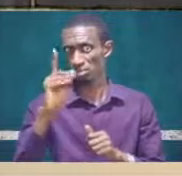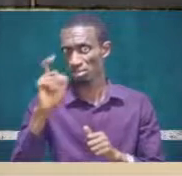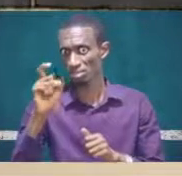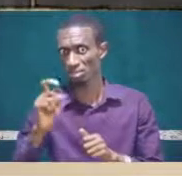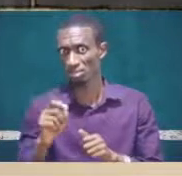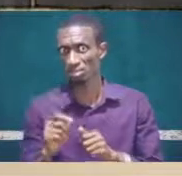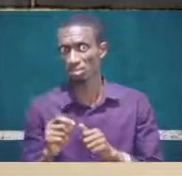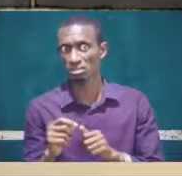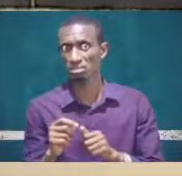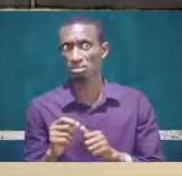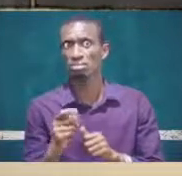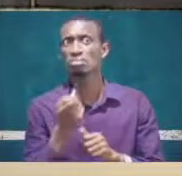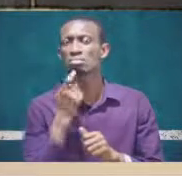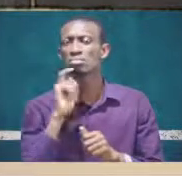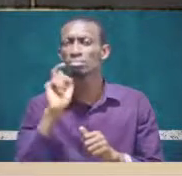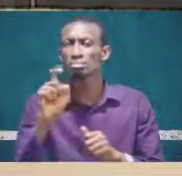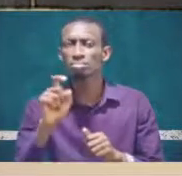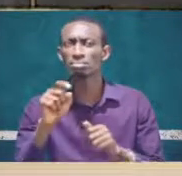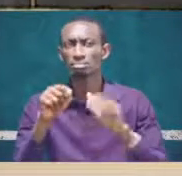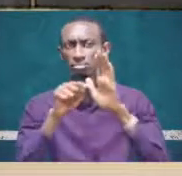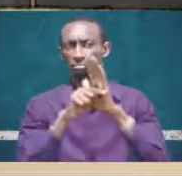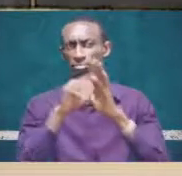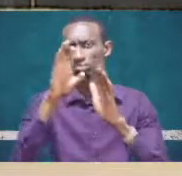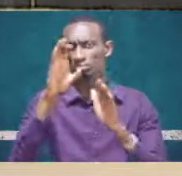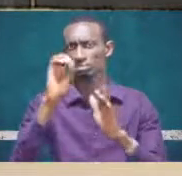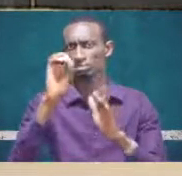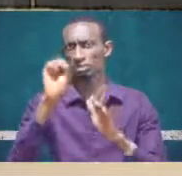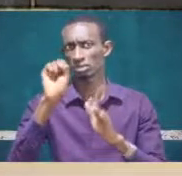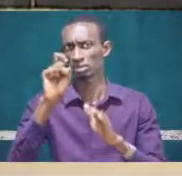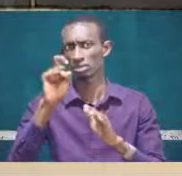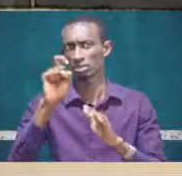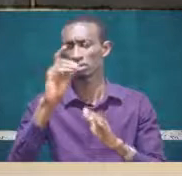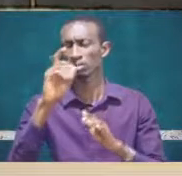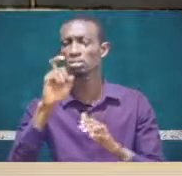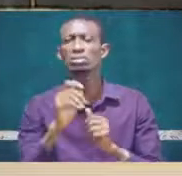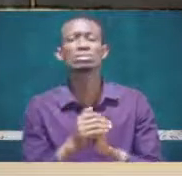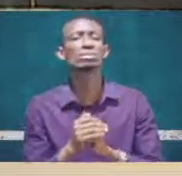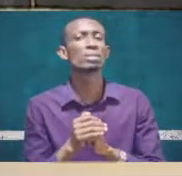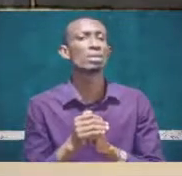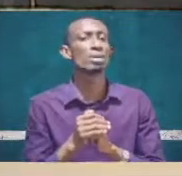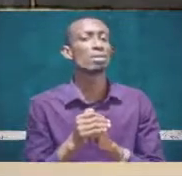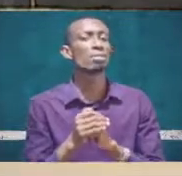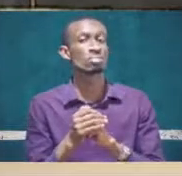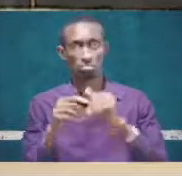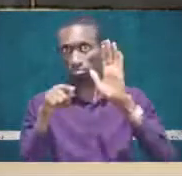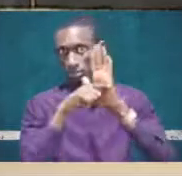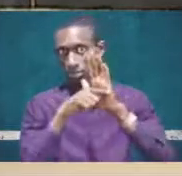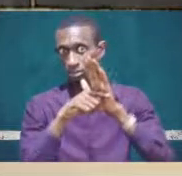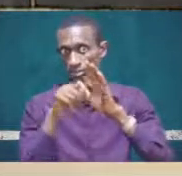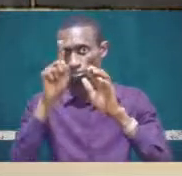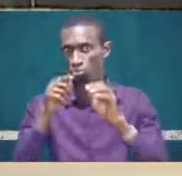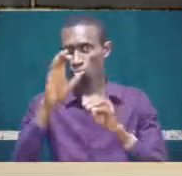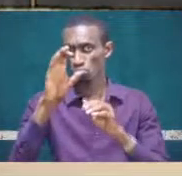be negative cosine x. Then minus integral of cosine